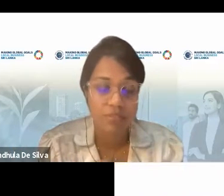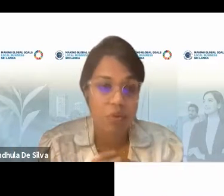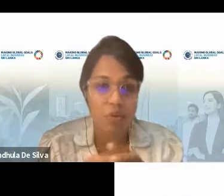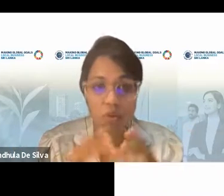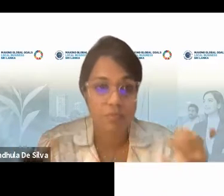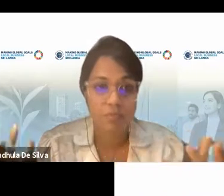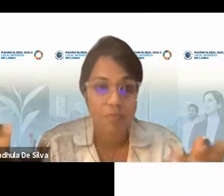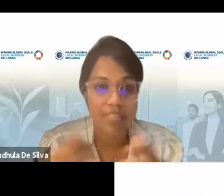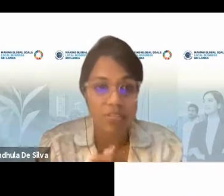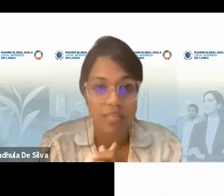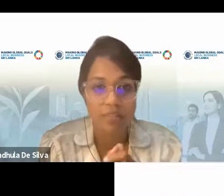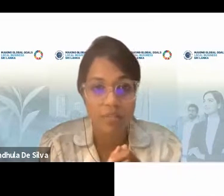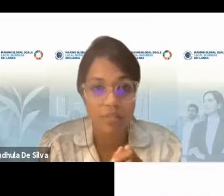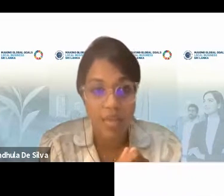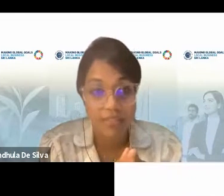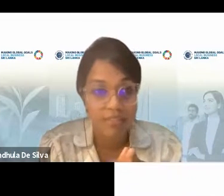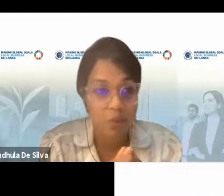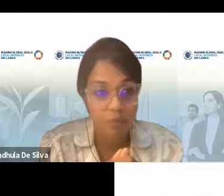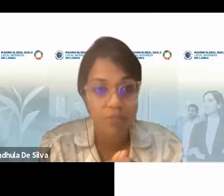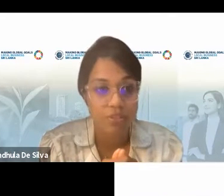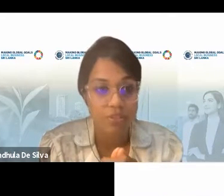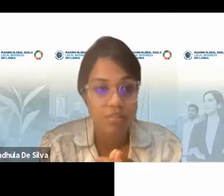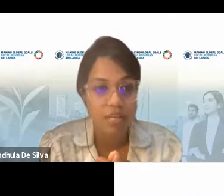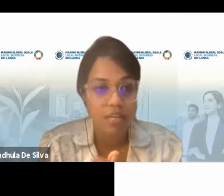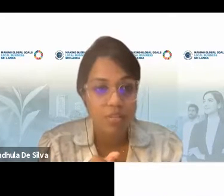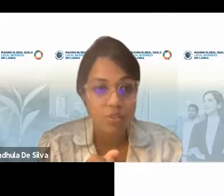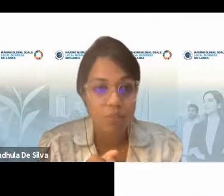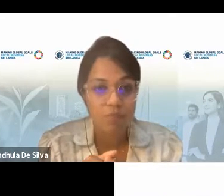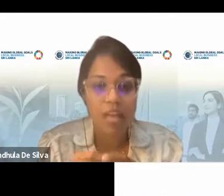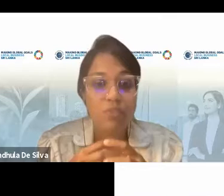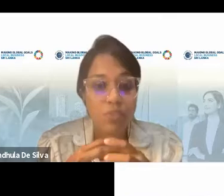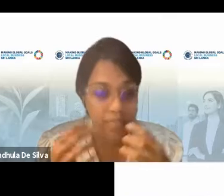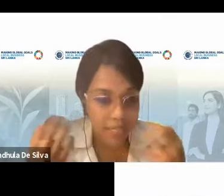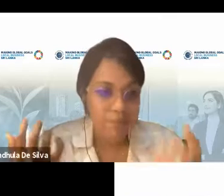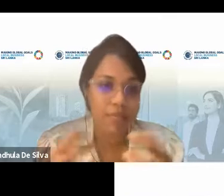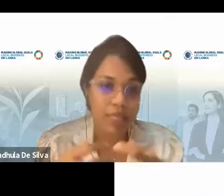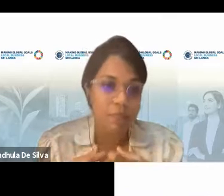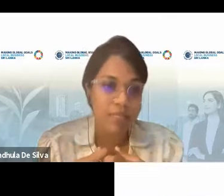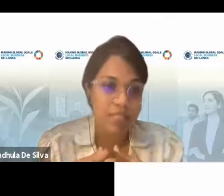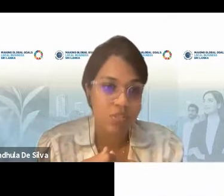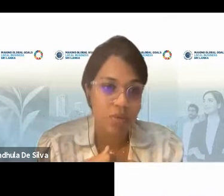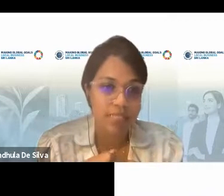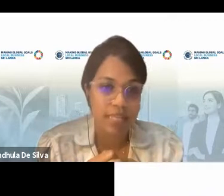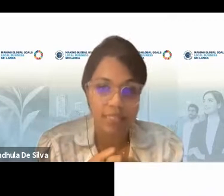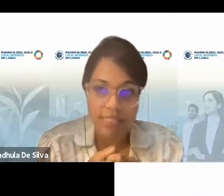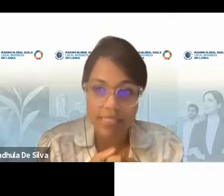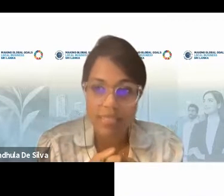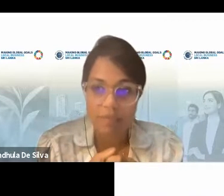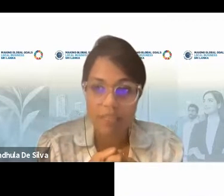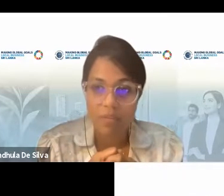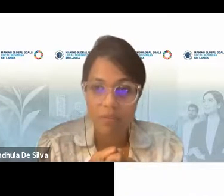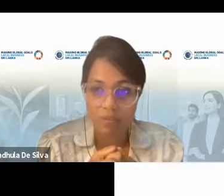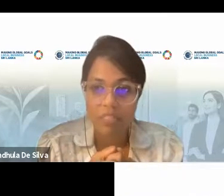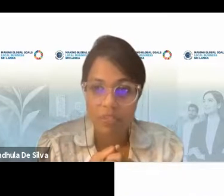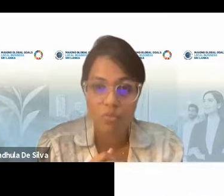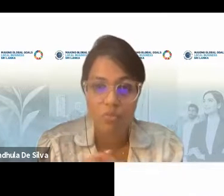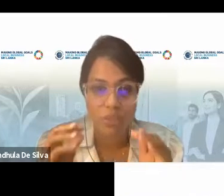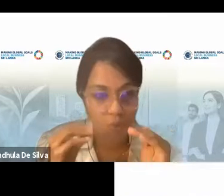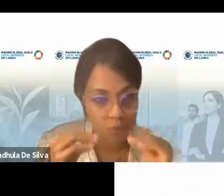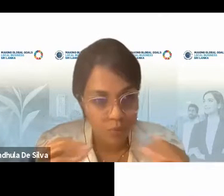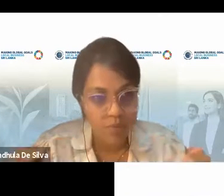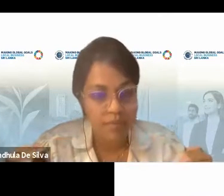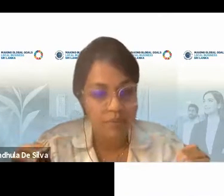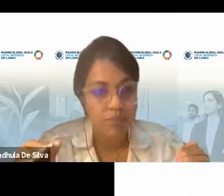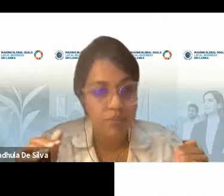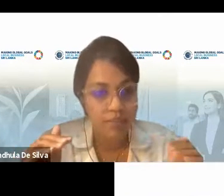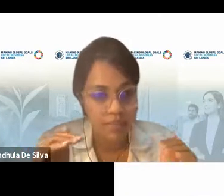integration or managing that channels operations. So we have to help them get the basics right. And this is something that we really do. We